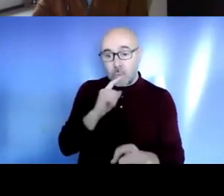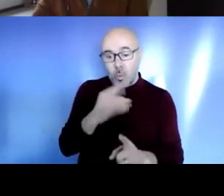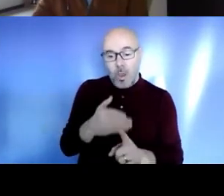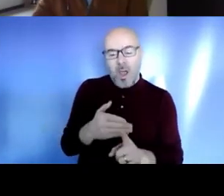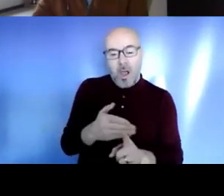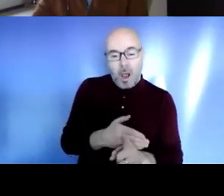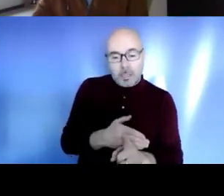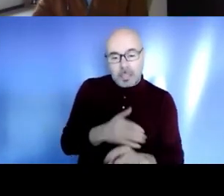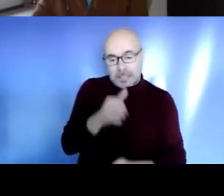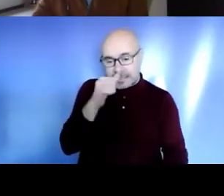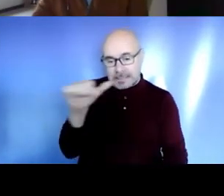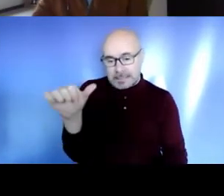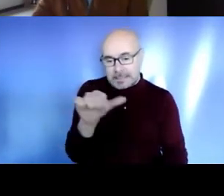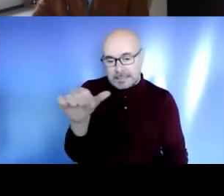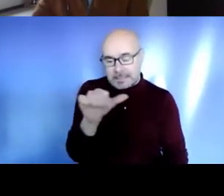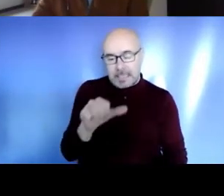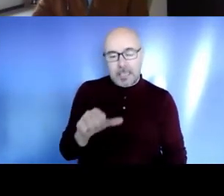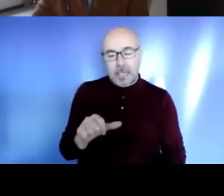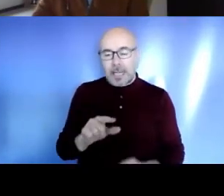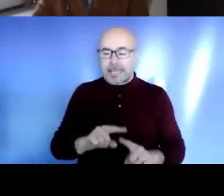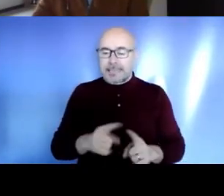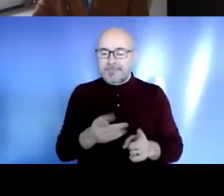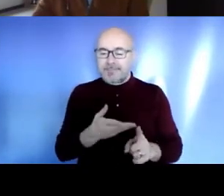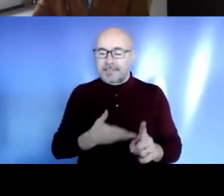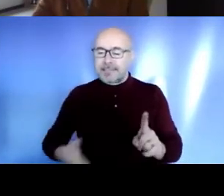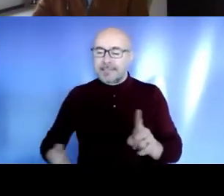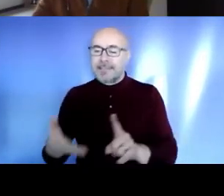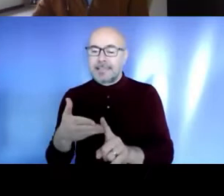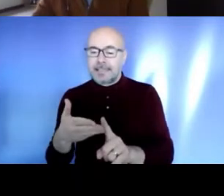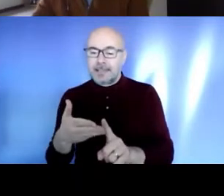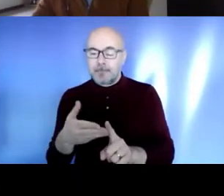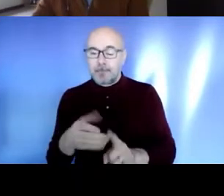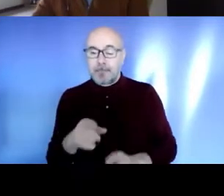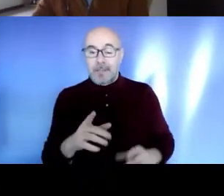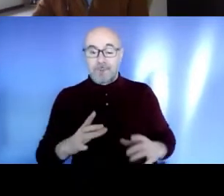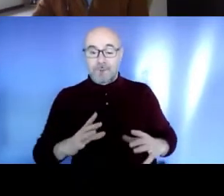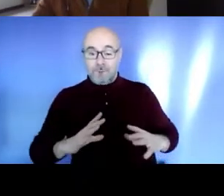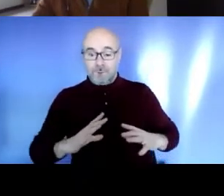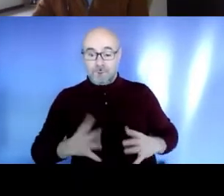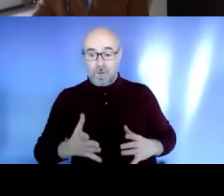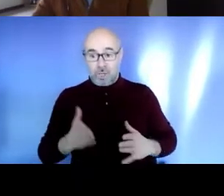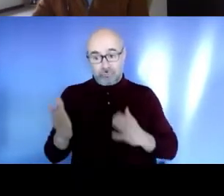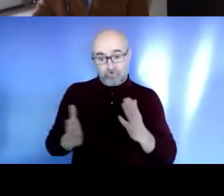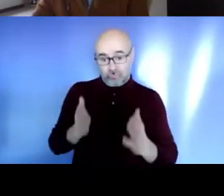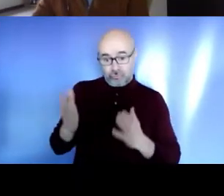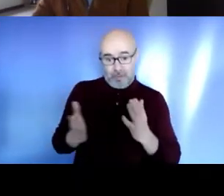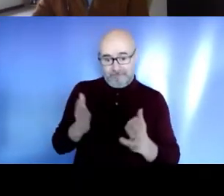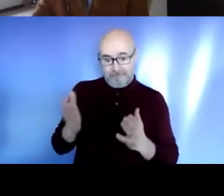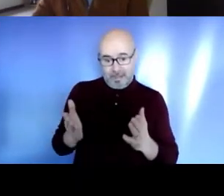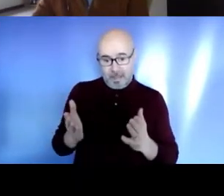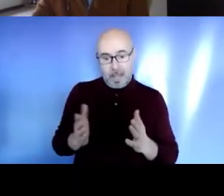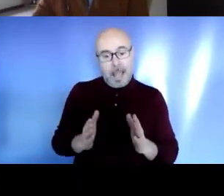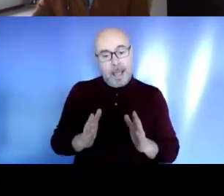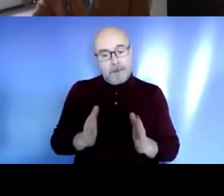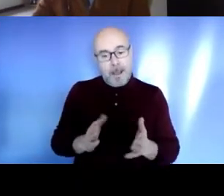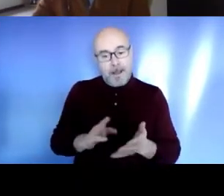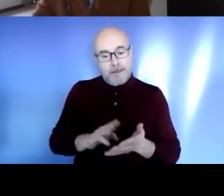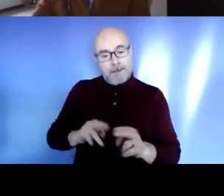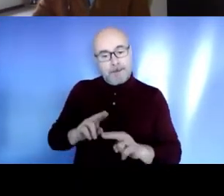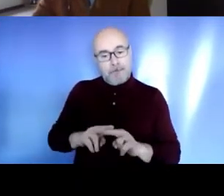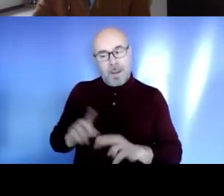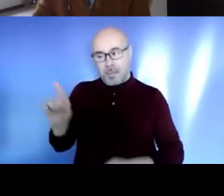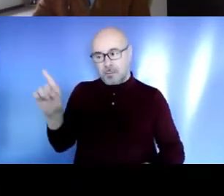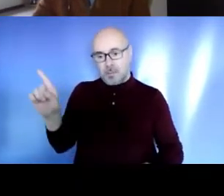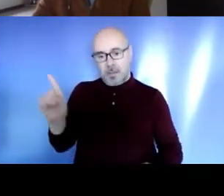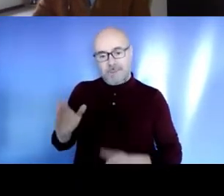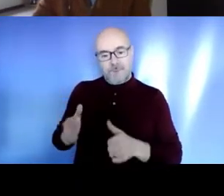16, slightly different process. All free travel entitlement must be authorised by the young person's parent, so they'll be